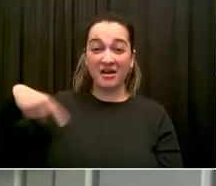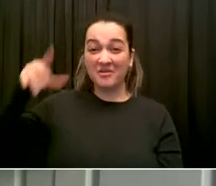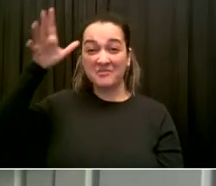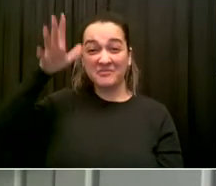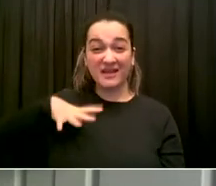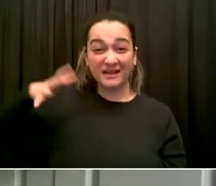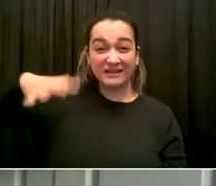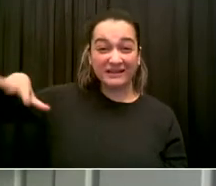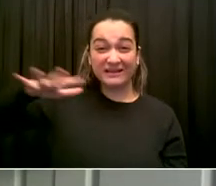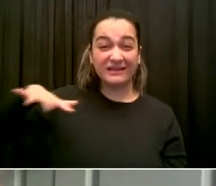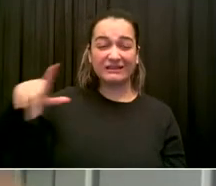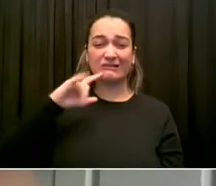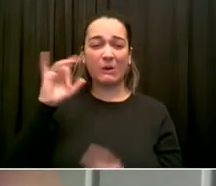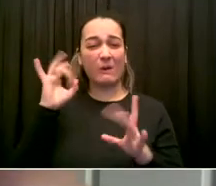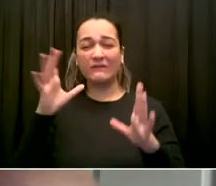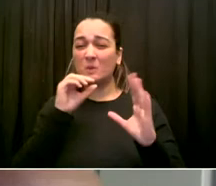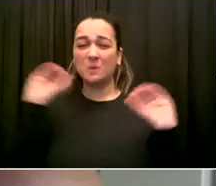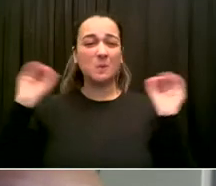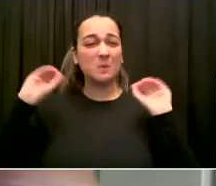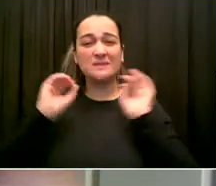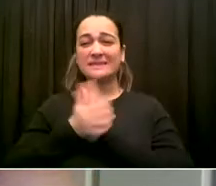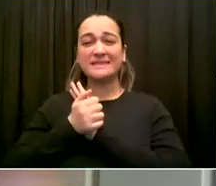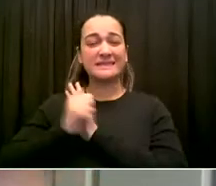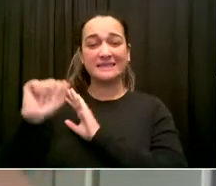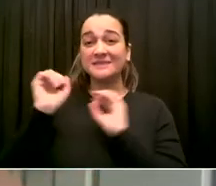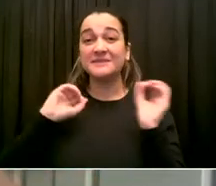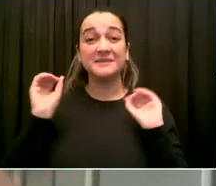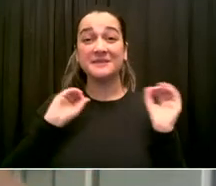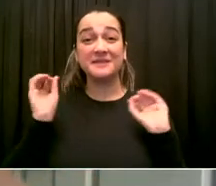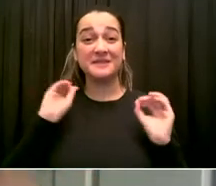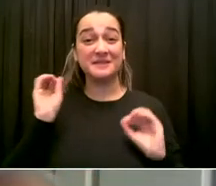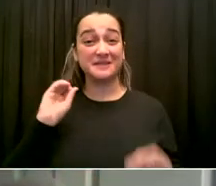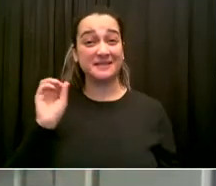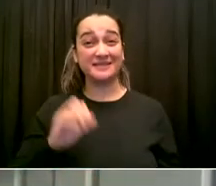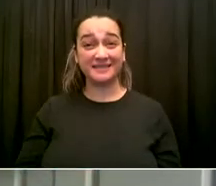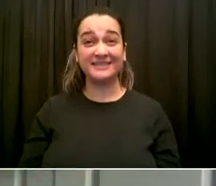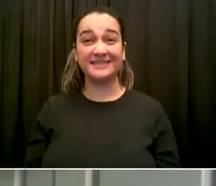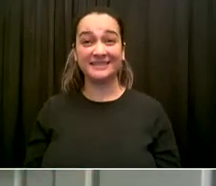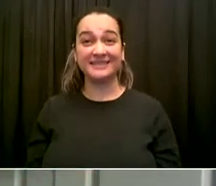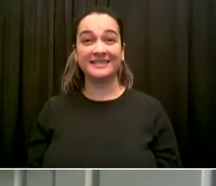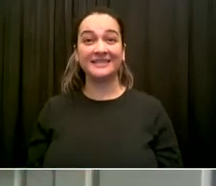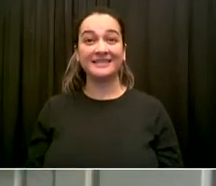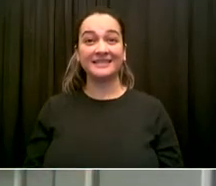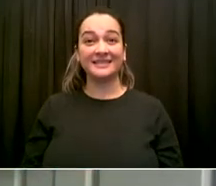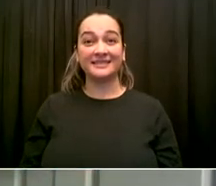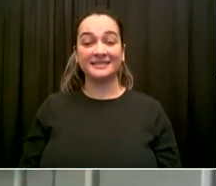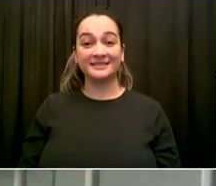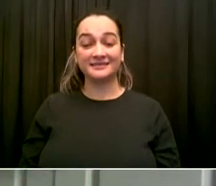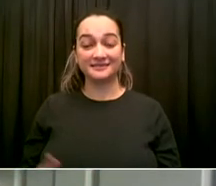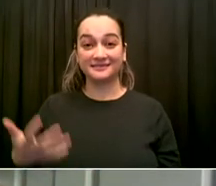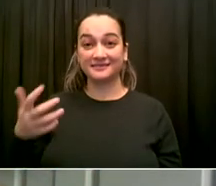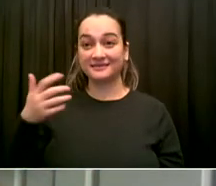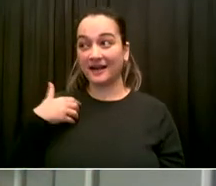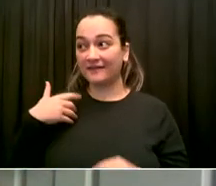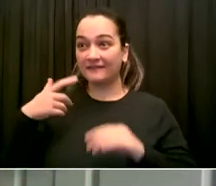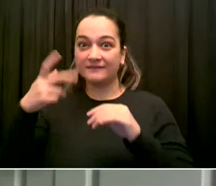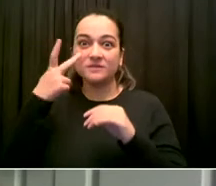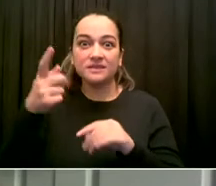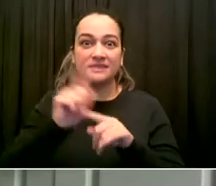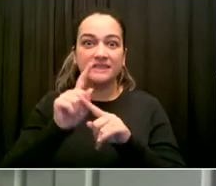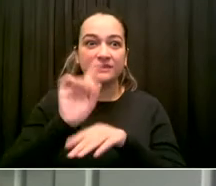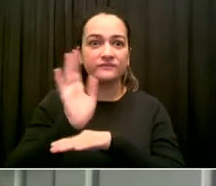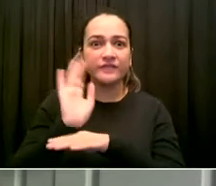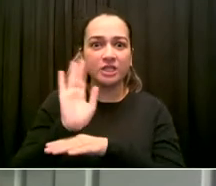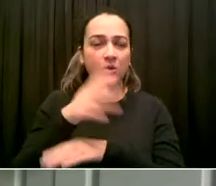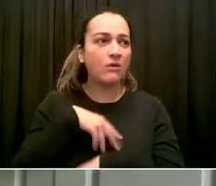can send you video of our game against the city council at Richmond County Ballpark when the council